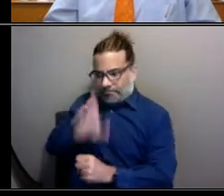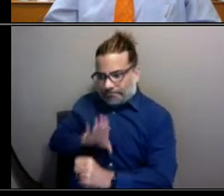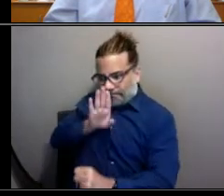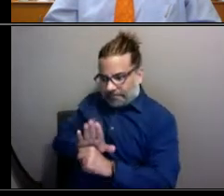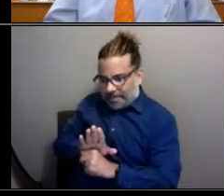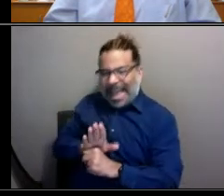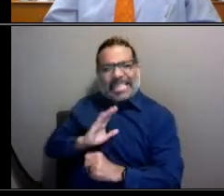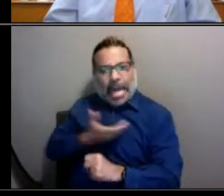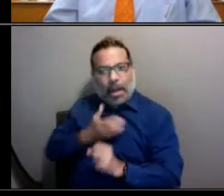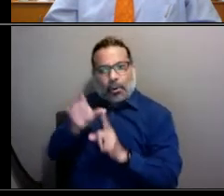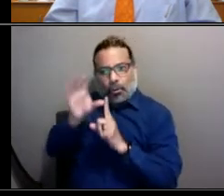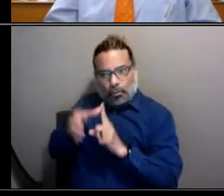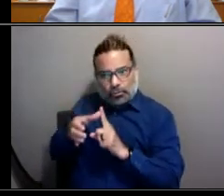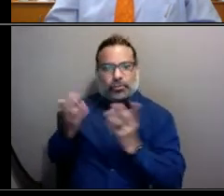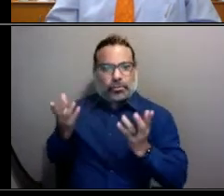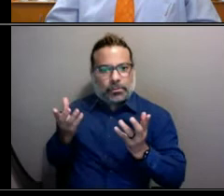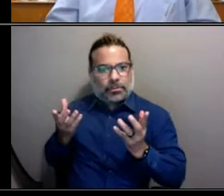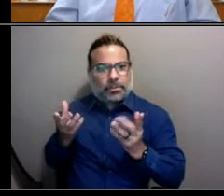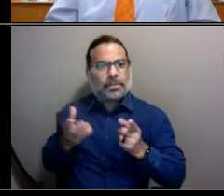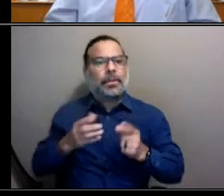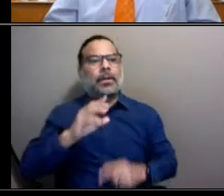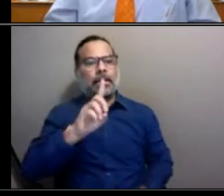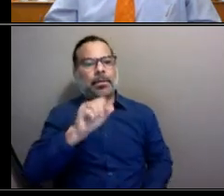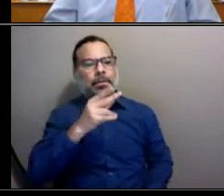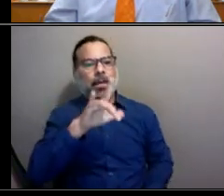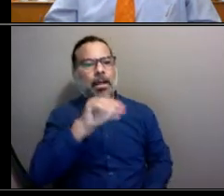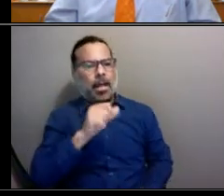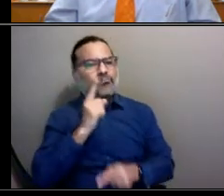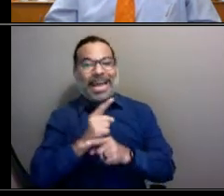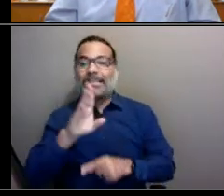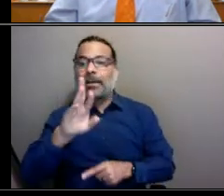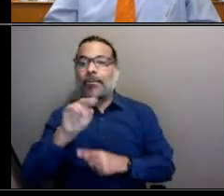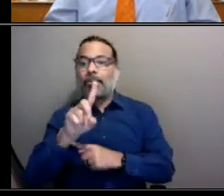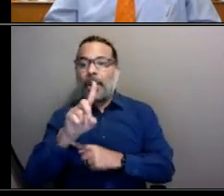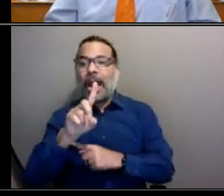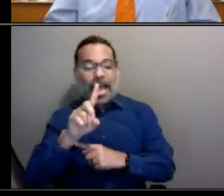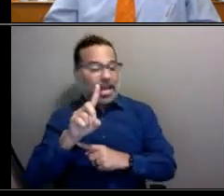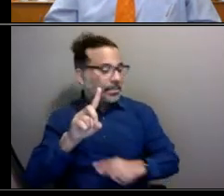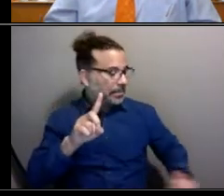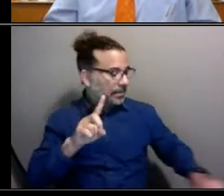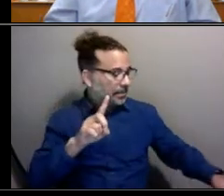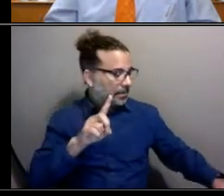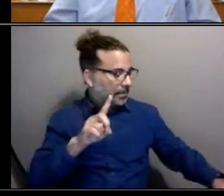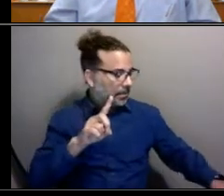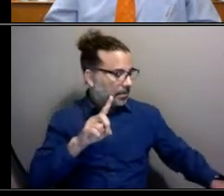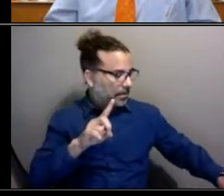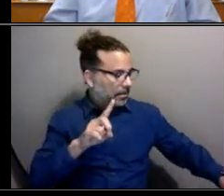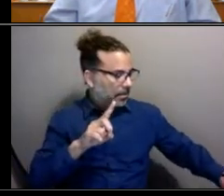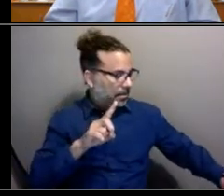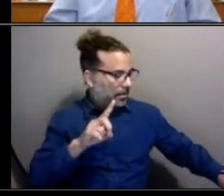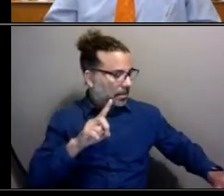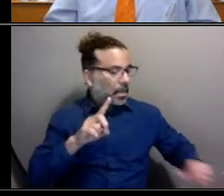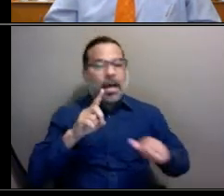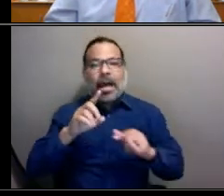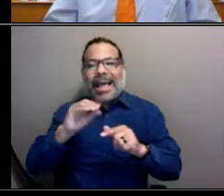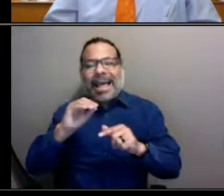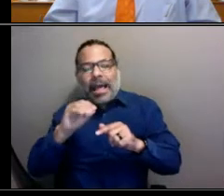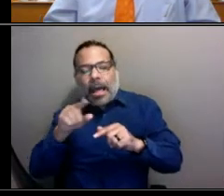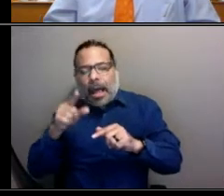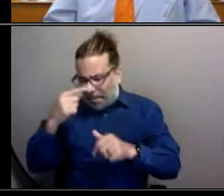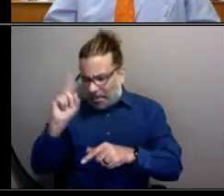culture of welcoming all. It is. It's brand loyalty, and I'm so glad you went back to the numbers, because I was at a conference and someone from